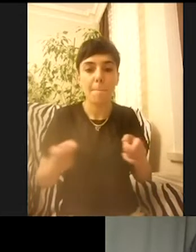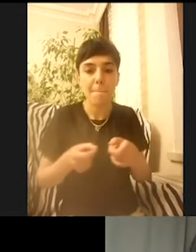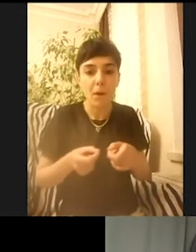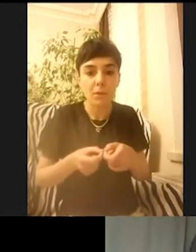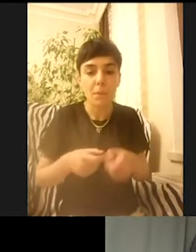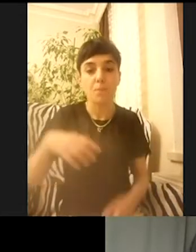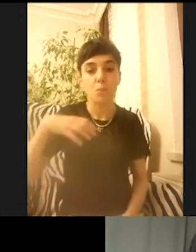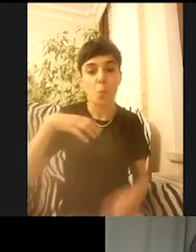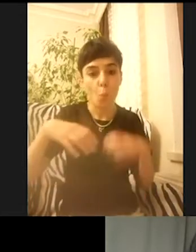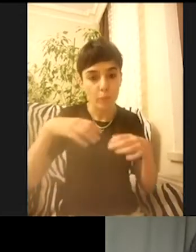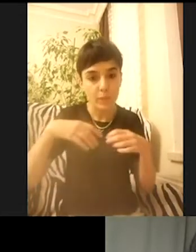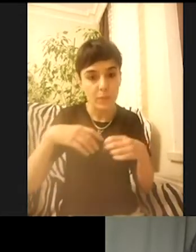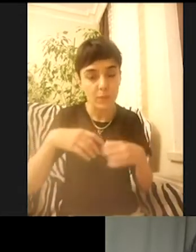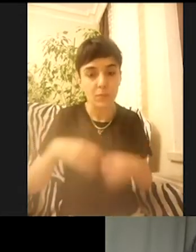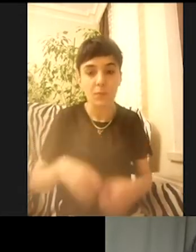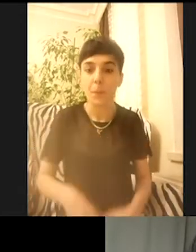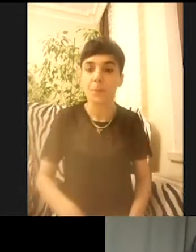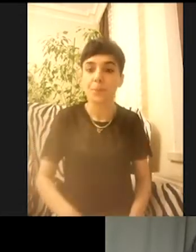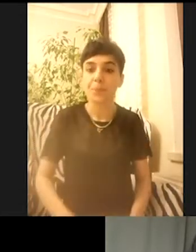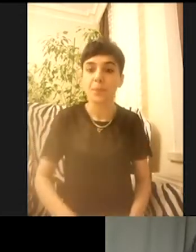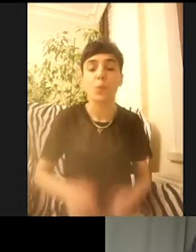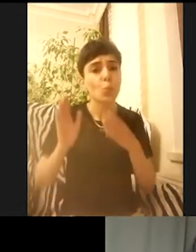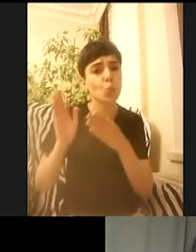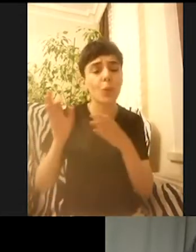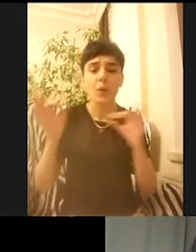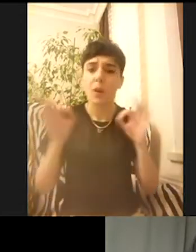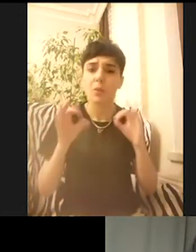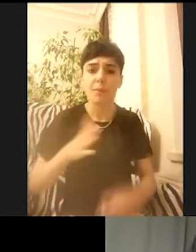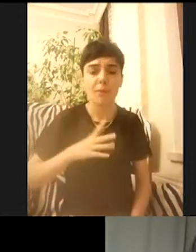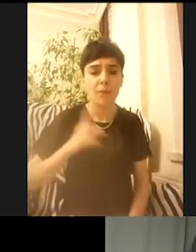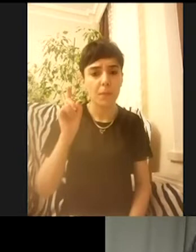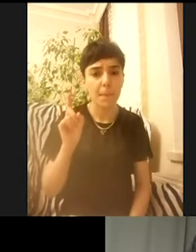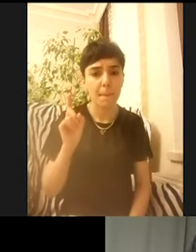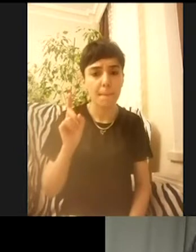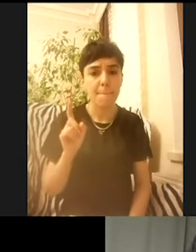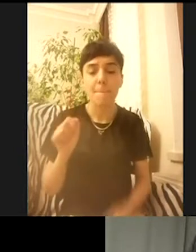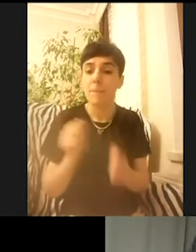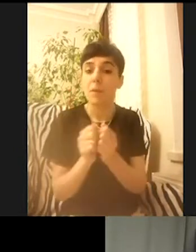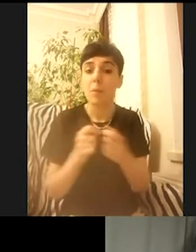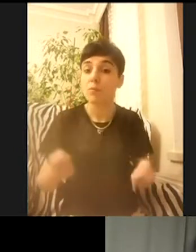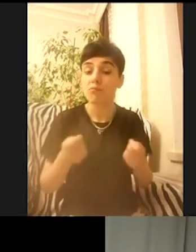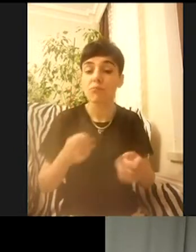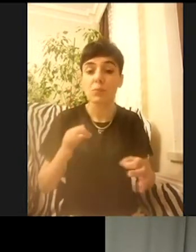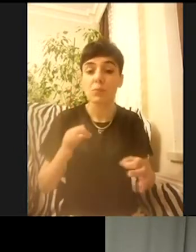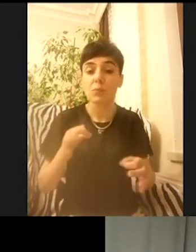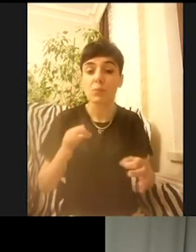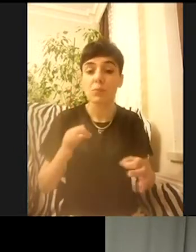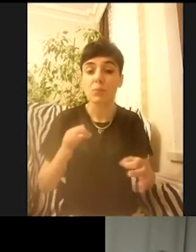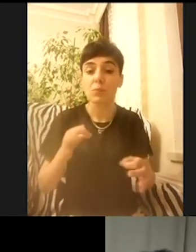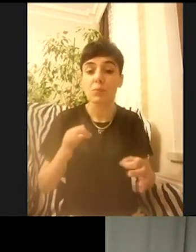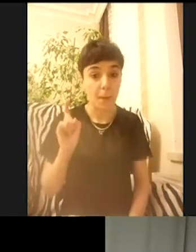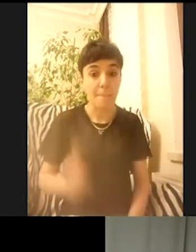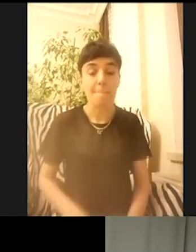organizations that you work in together in order to really, yeah, build a front together? So, or